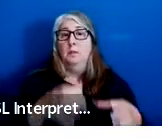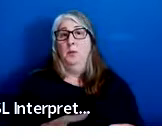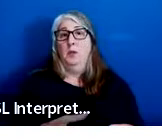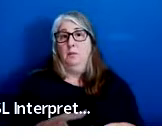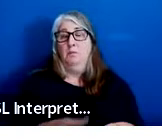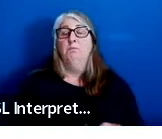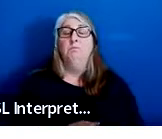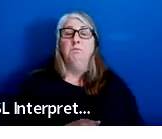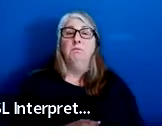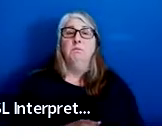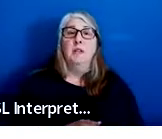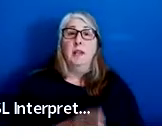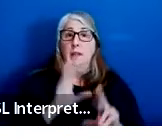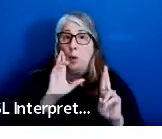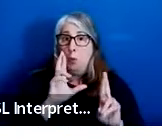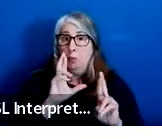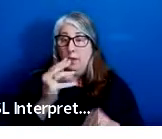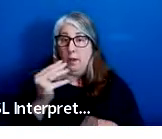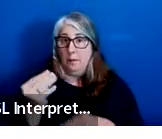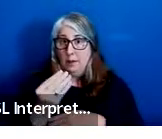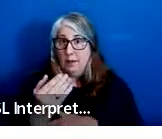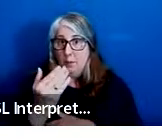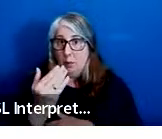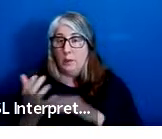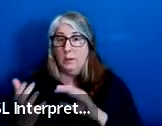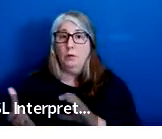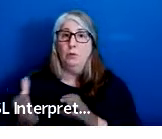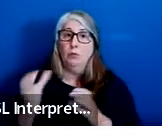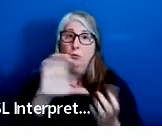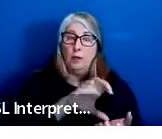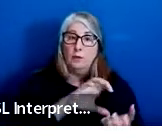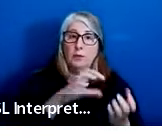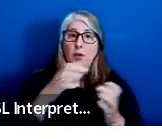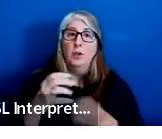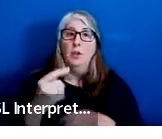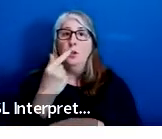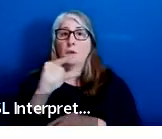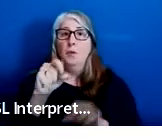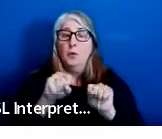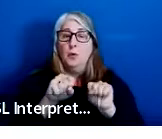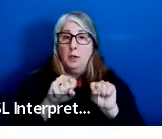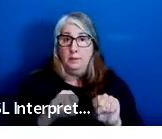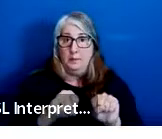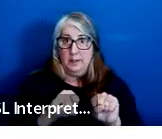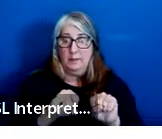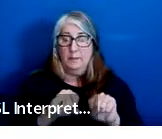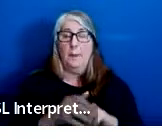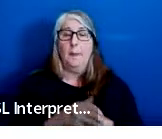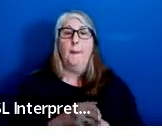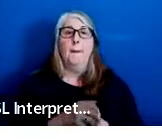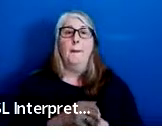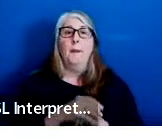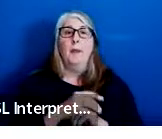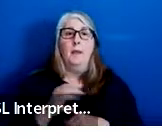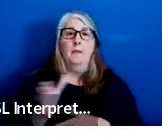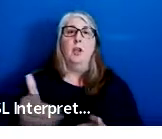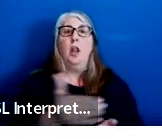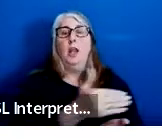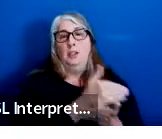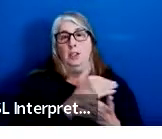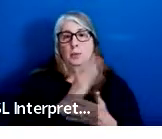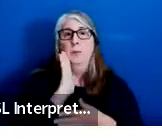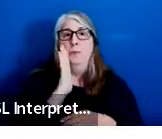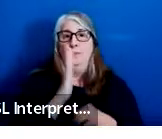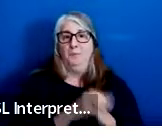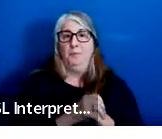then hopefully the day of, you will transfer those materials that you have collected in your mini bin to your cart for collection. Please be aware, as we've